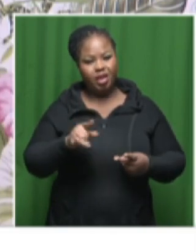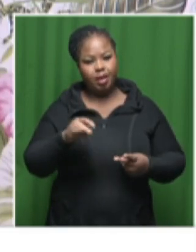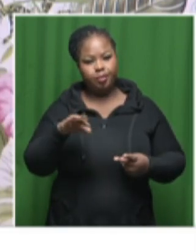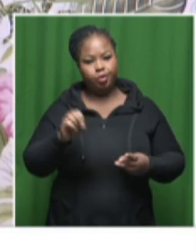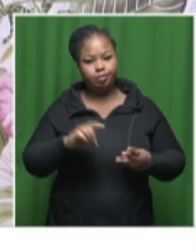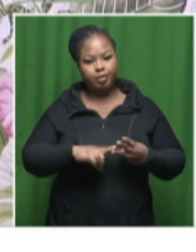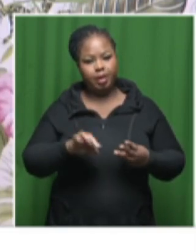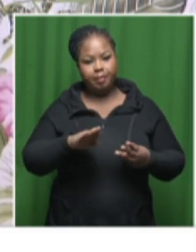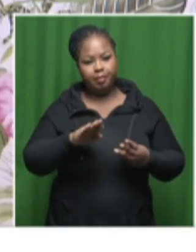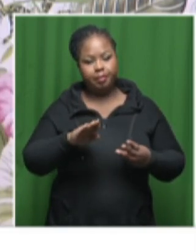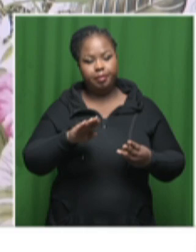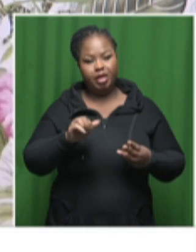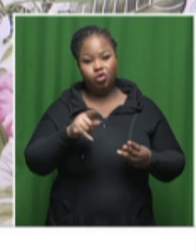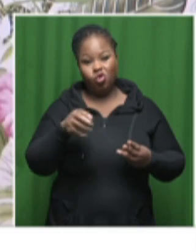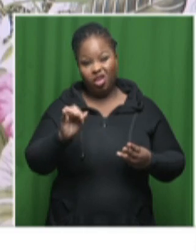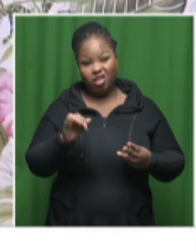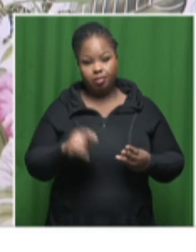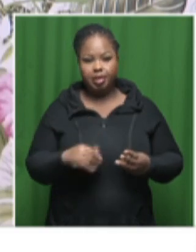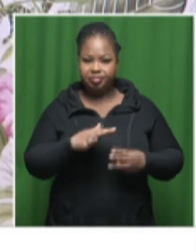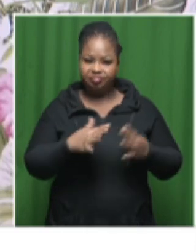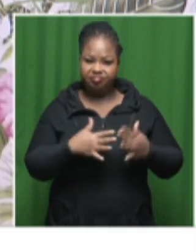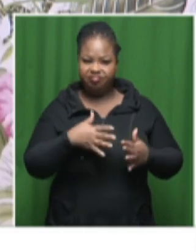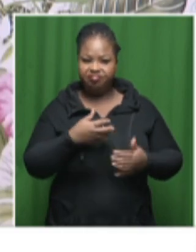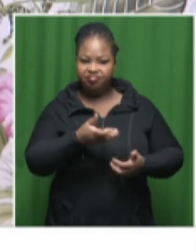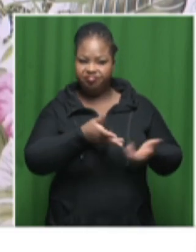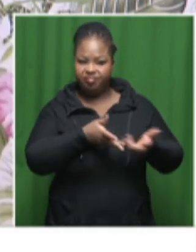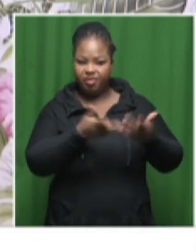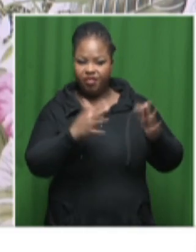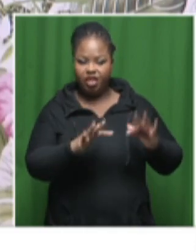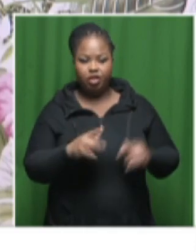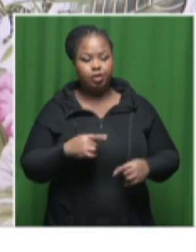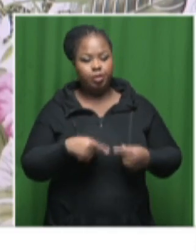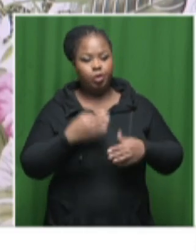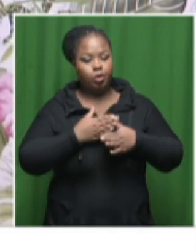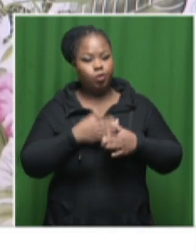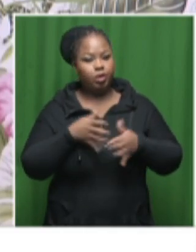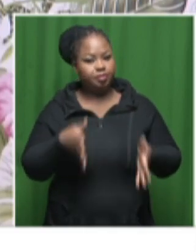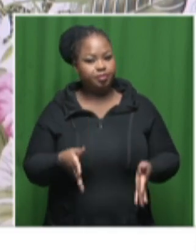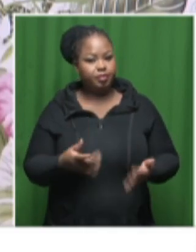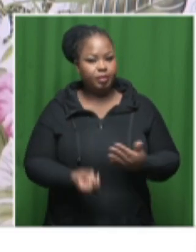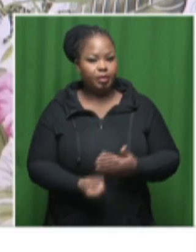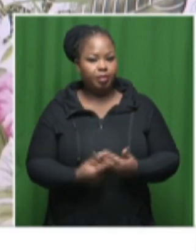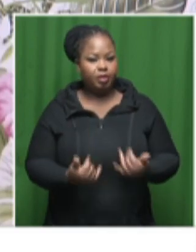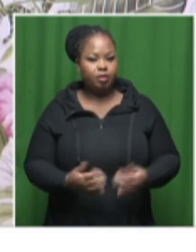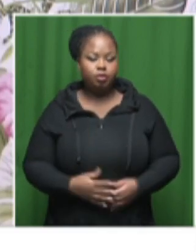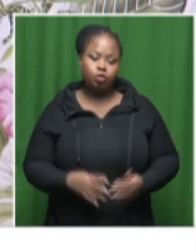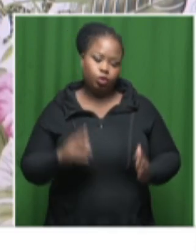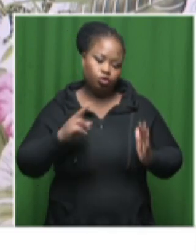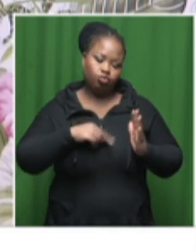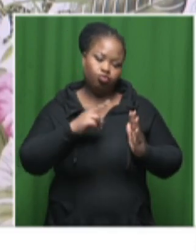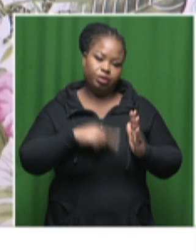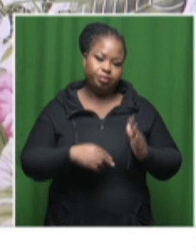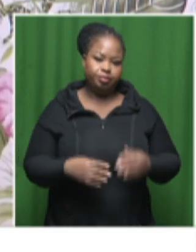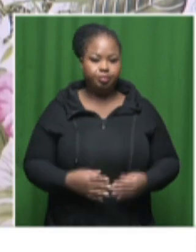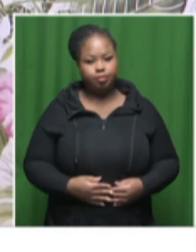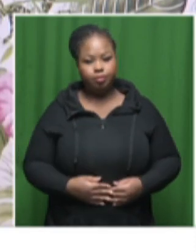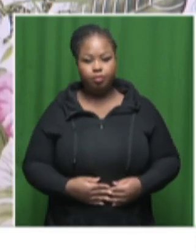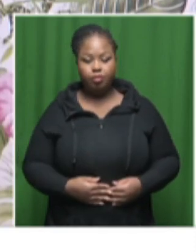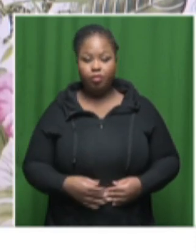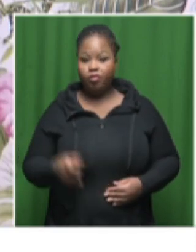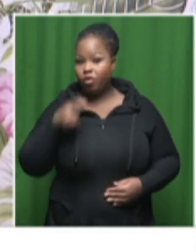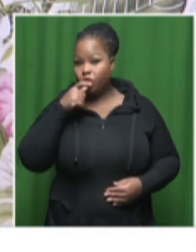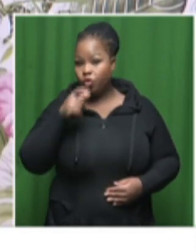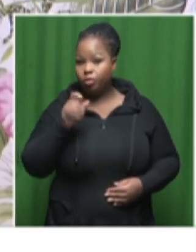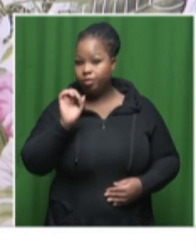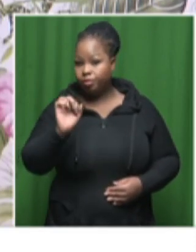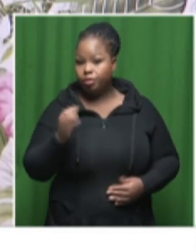Advocate Shamila Batoy about the work that is being done at these Thuthuzela care centres. Just want to read one or two of your comments